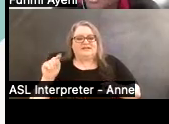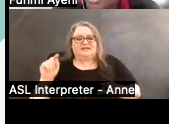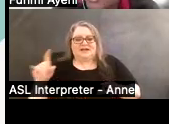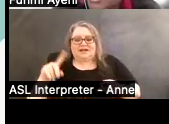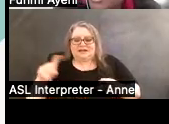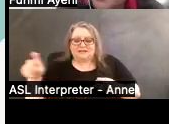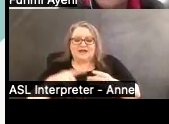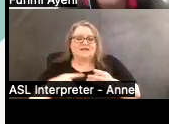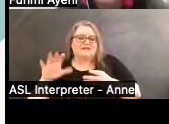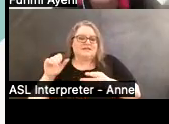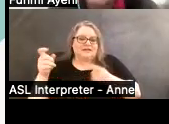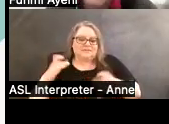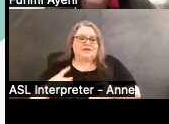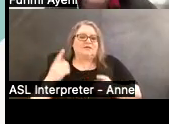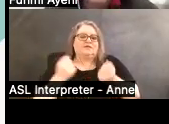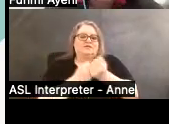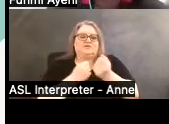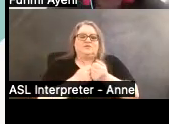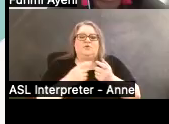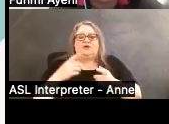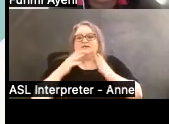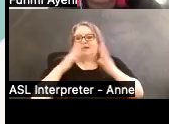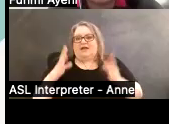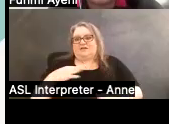housing applications. Next slide, please.